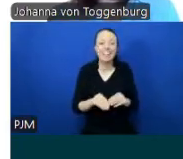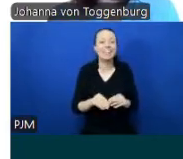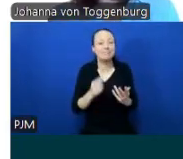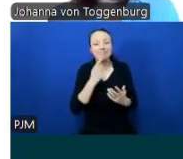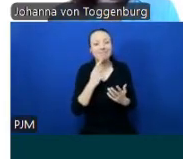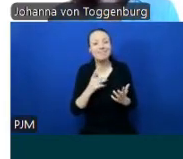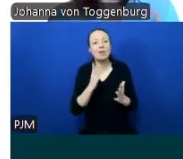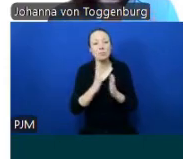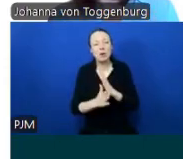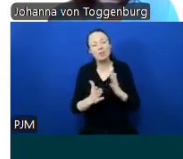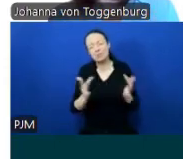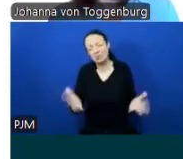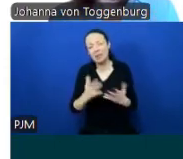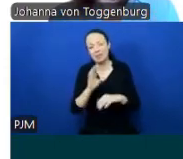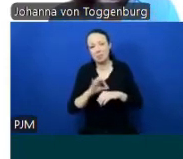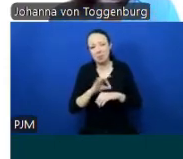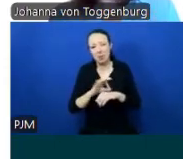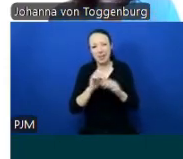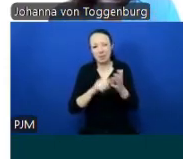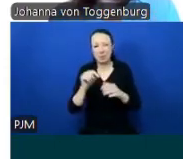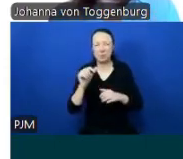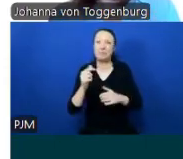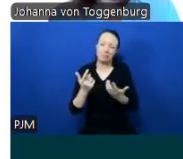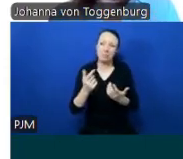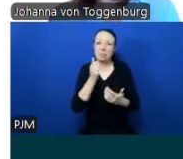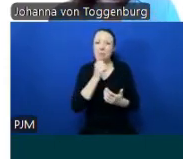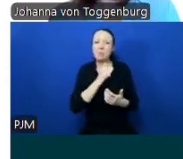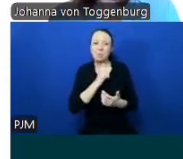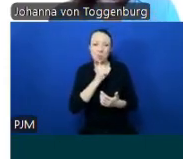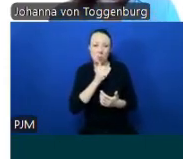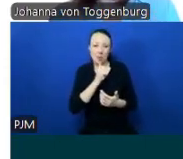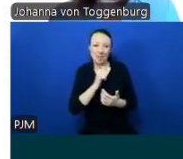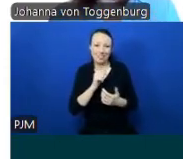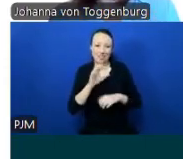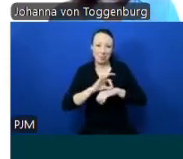it provides a cost-effective tool for